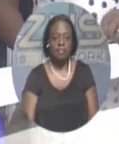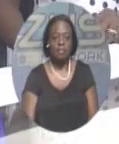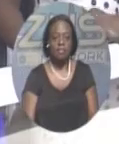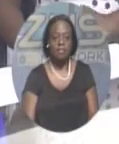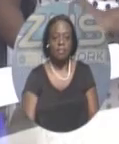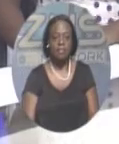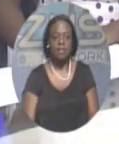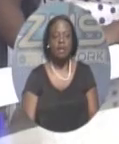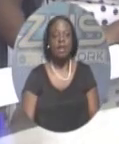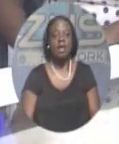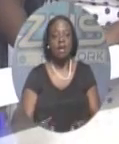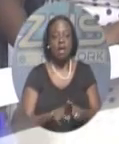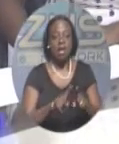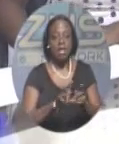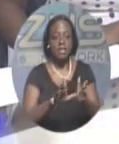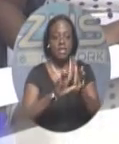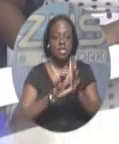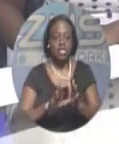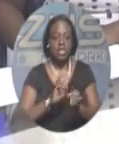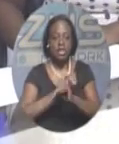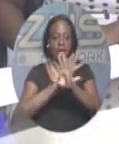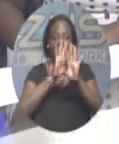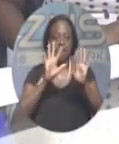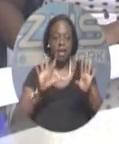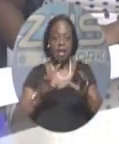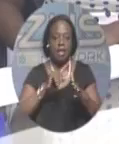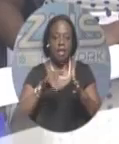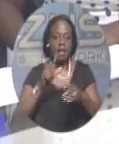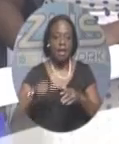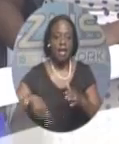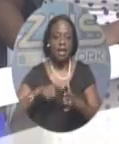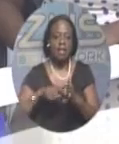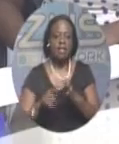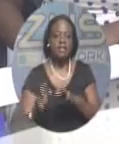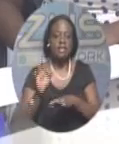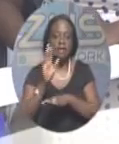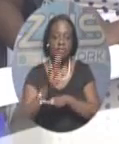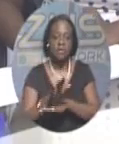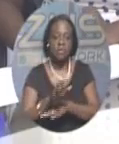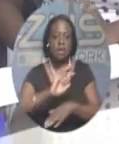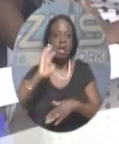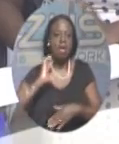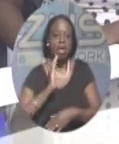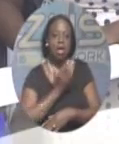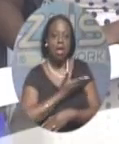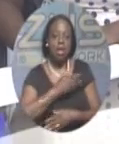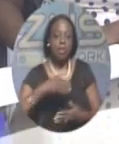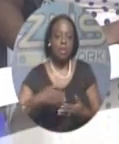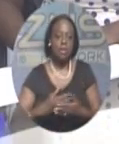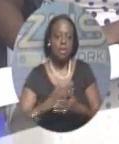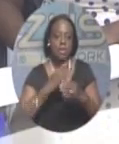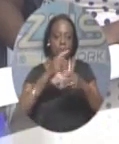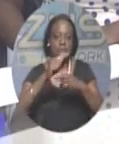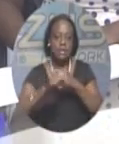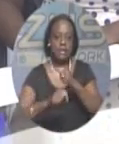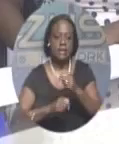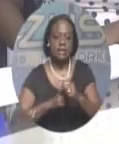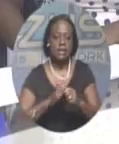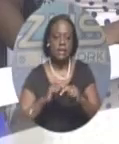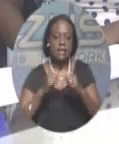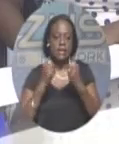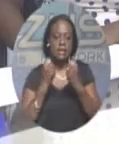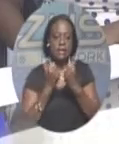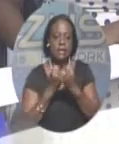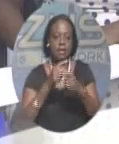Just as conditions cleared up a bit late this afternoon, our news teams hit the street, and Chris, I can tell you it was a mess out there. It's definitely a mess out